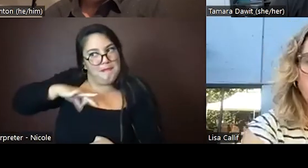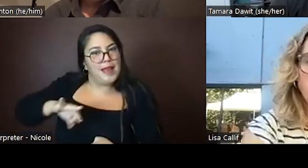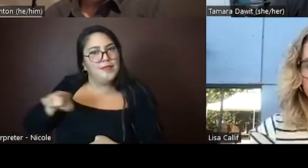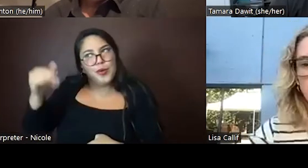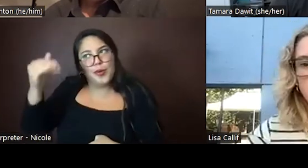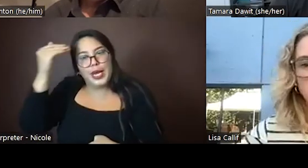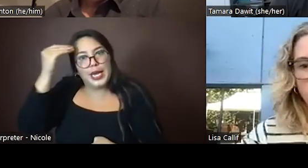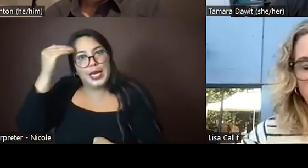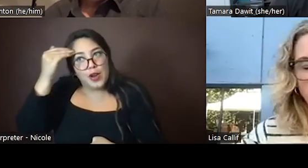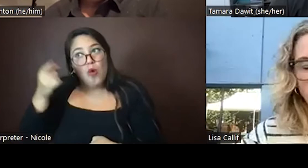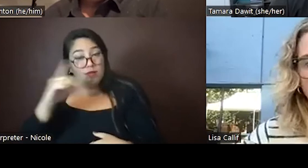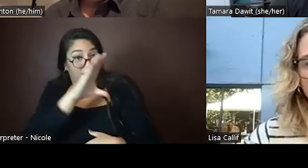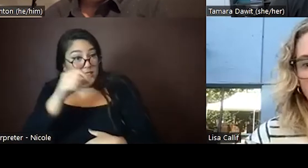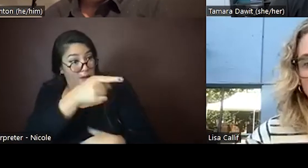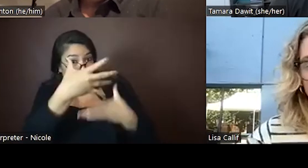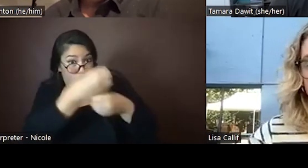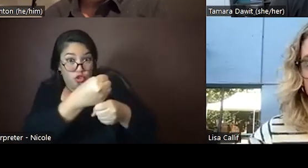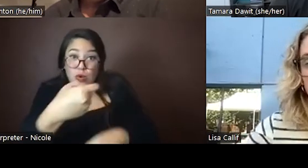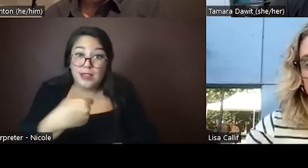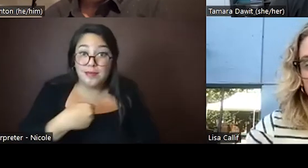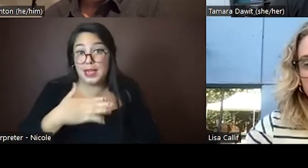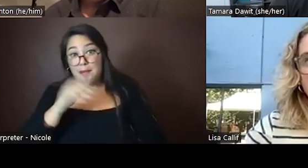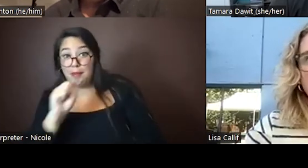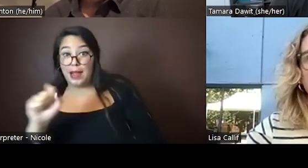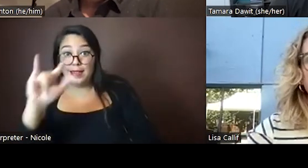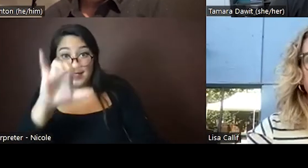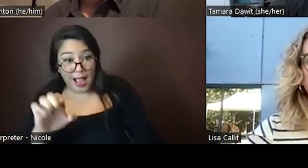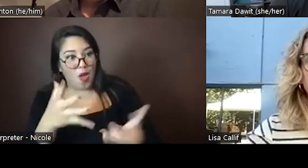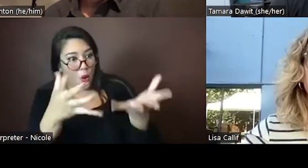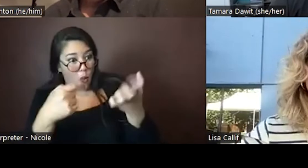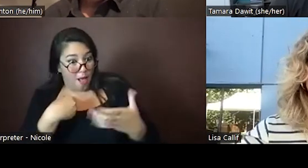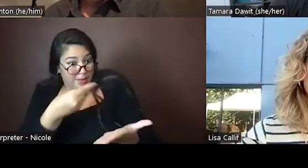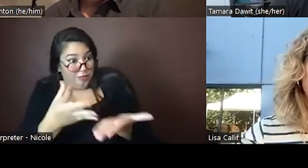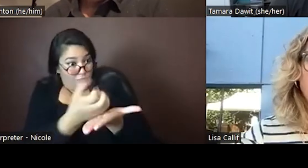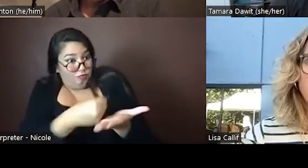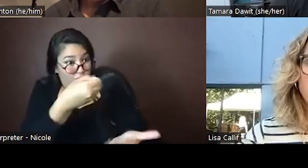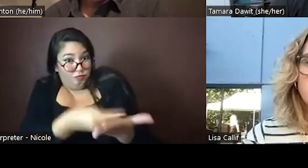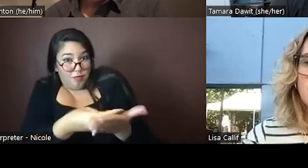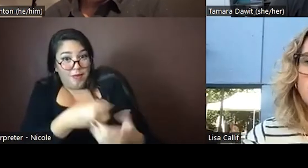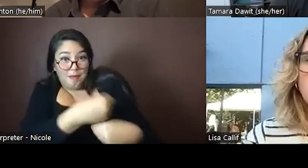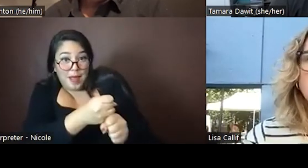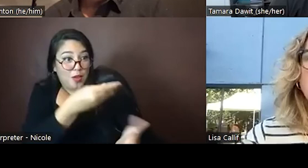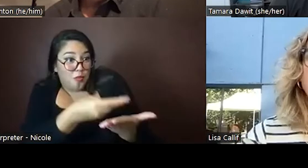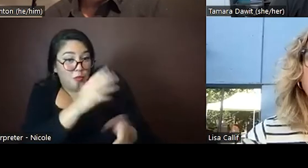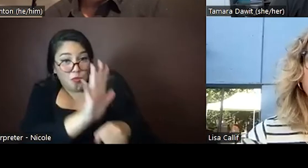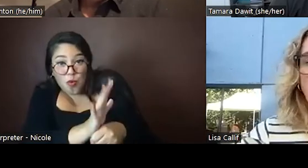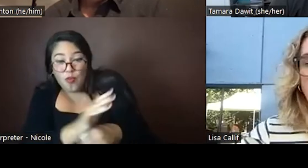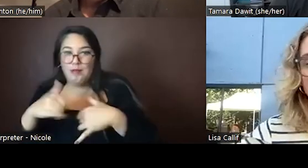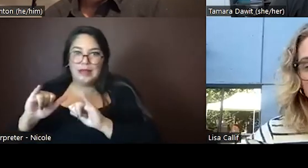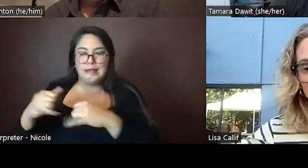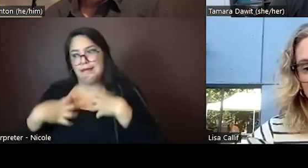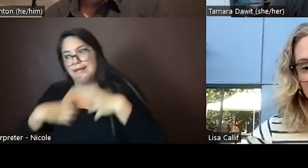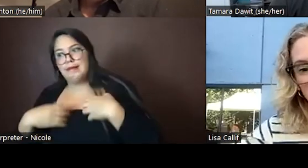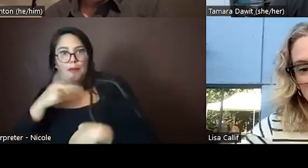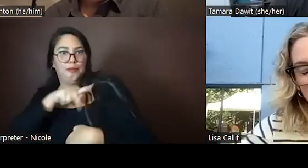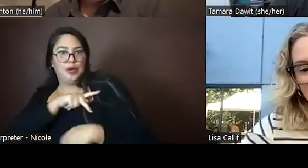company really trusted him and his filmmaking style and wanted him to make this movie. And I think being that it wasn't a real controversial subject, he went in and it was a